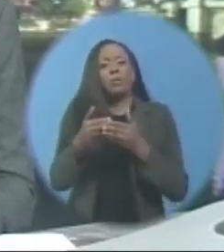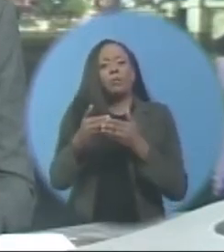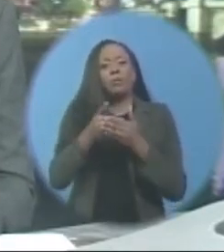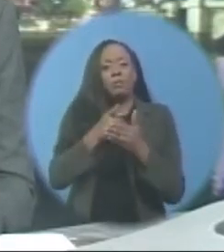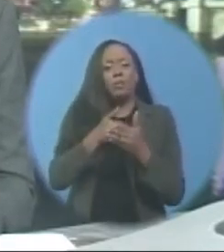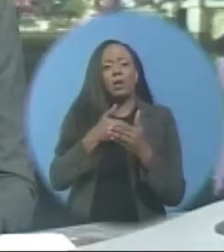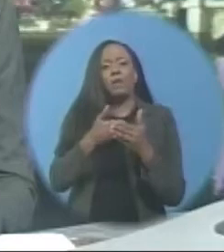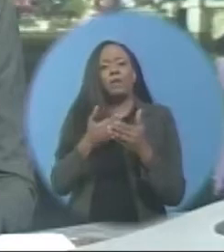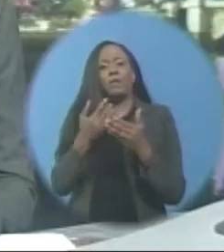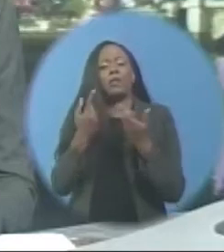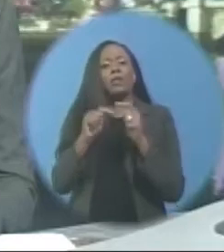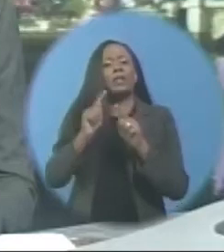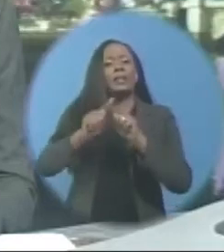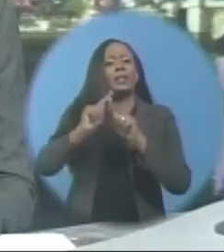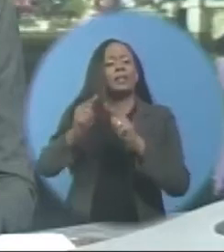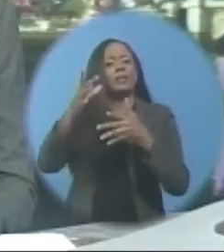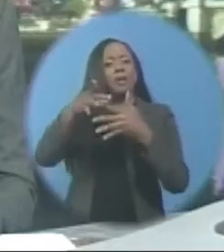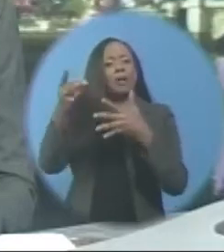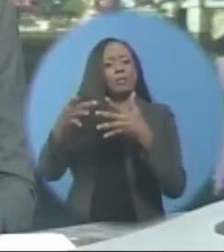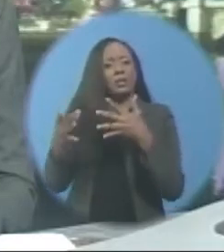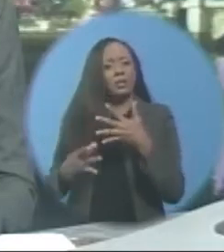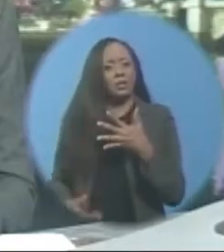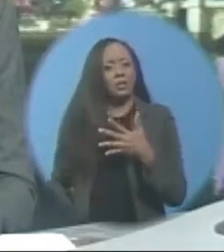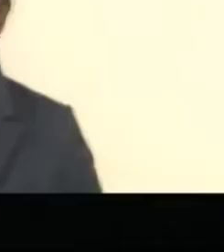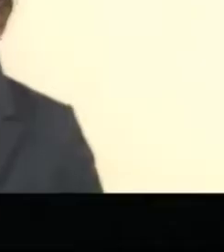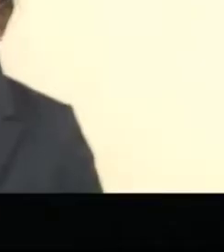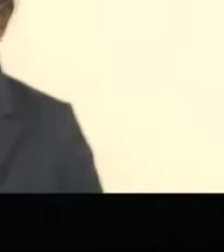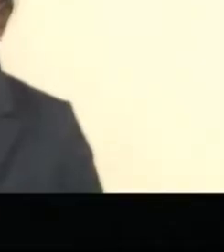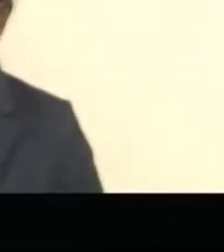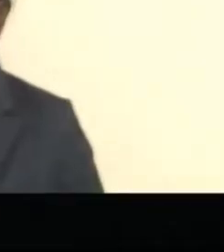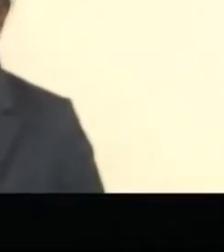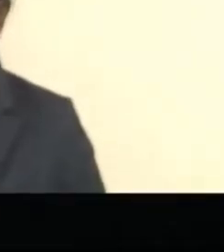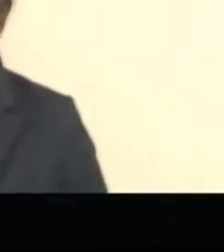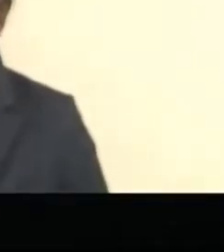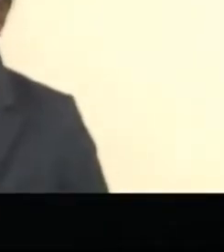perusing mediation as an option. He thought that